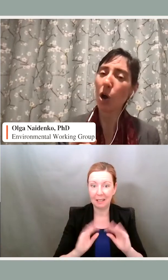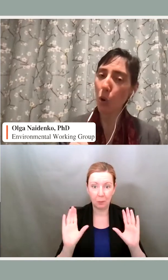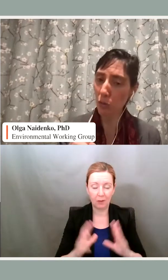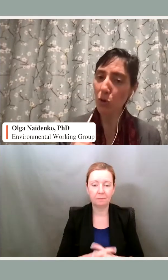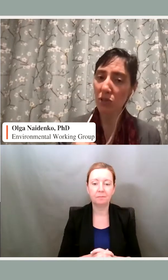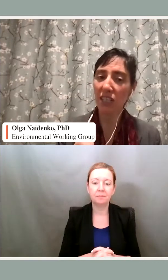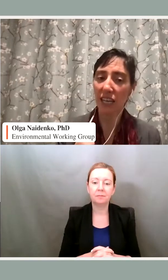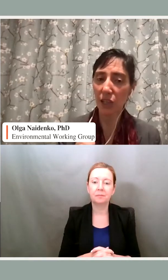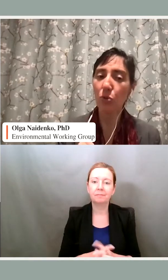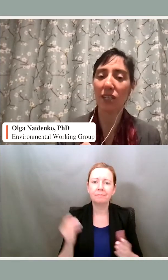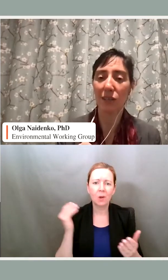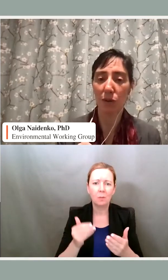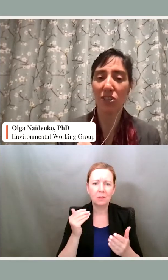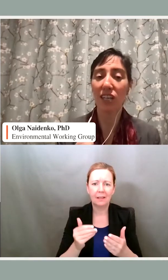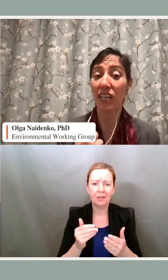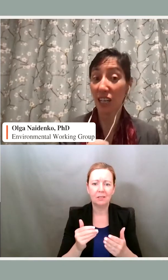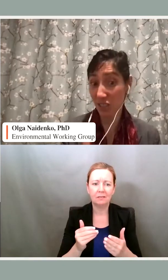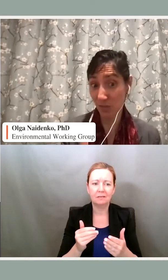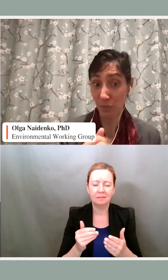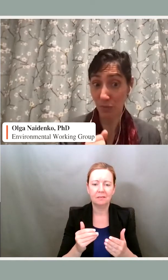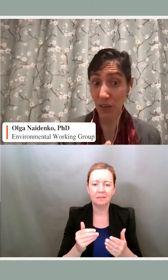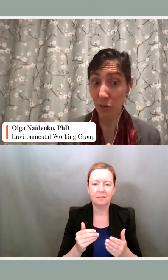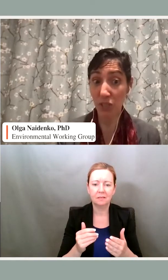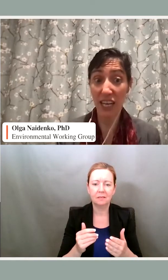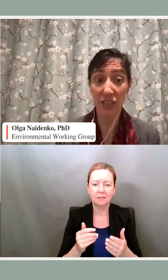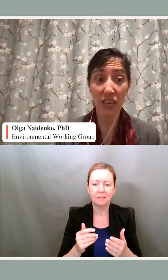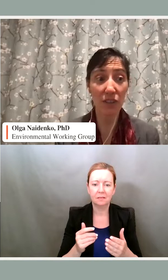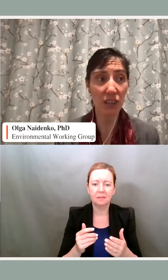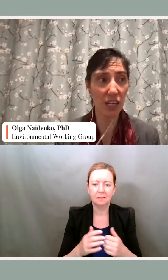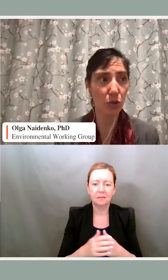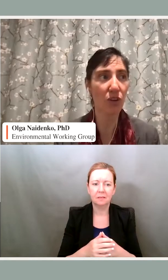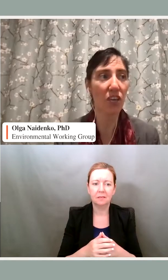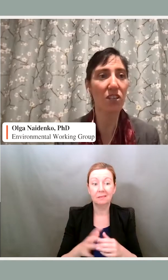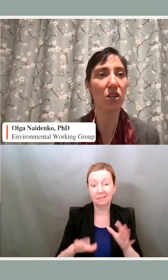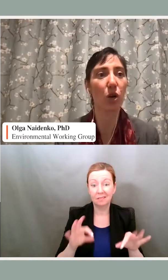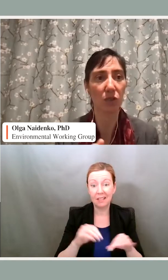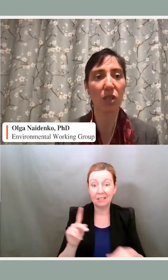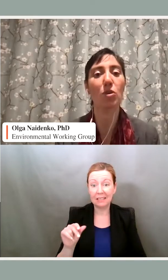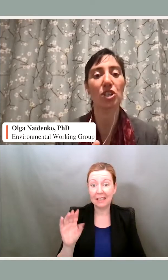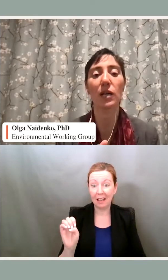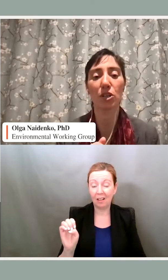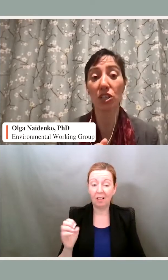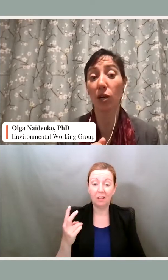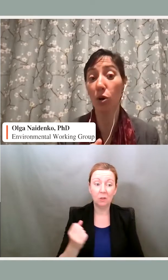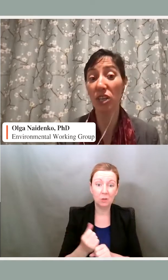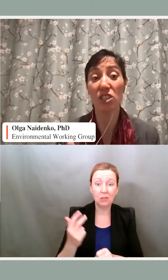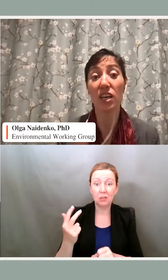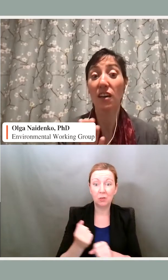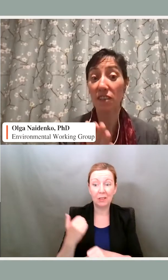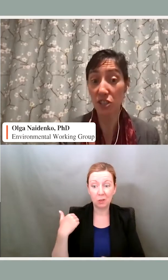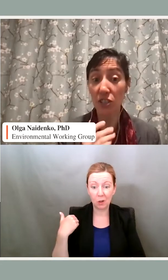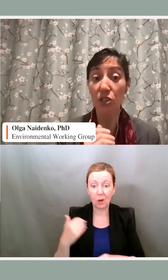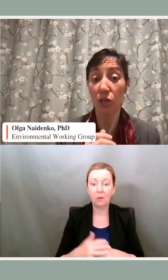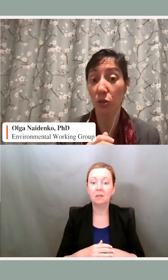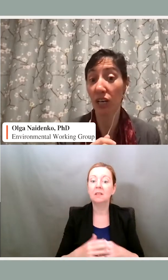we are almost there to get the pesticide. It's found on kale. Even like 2-3 years ago when AWG commissioned our own testing,